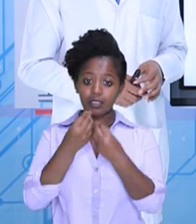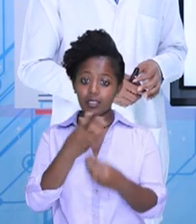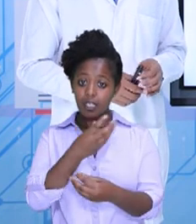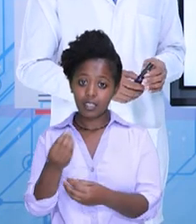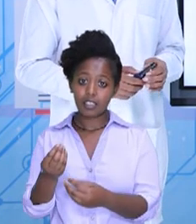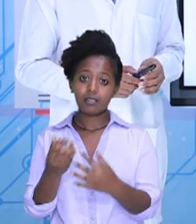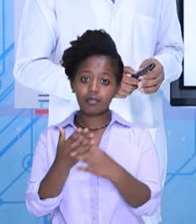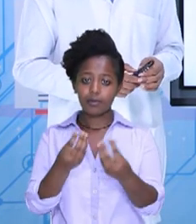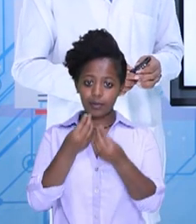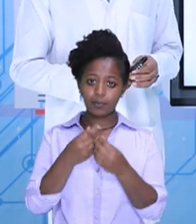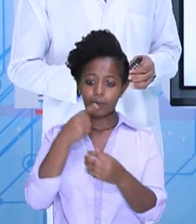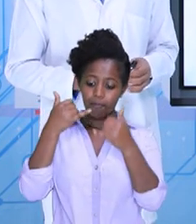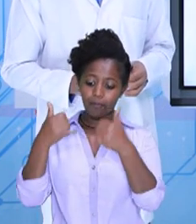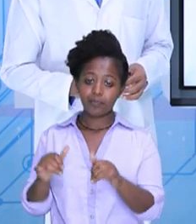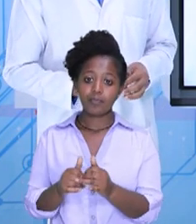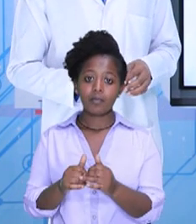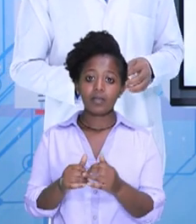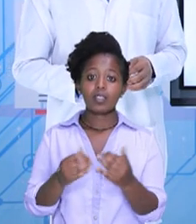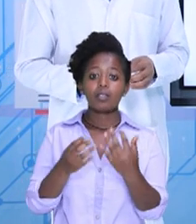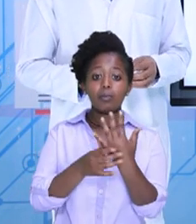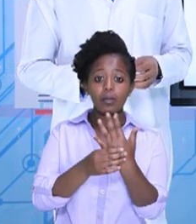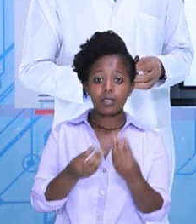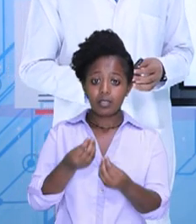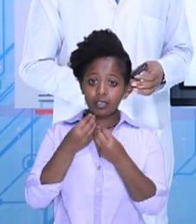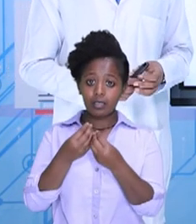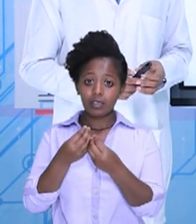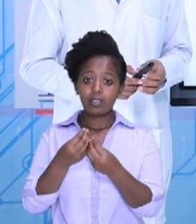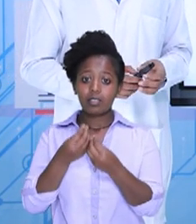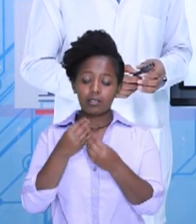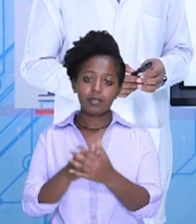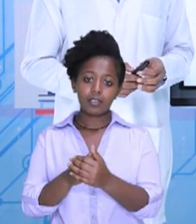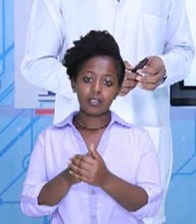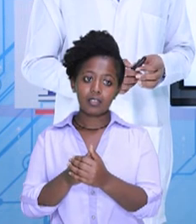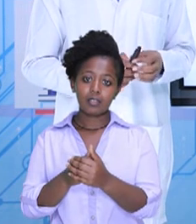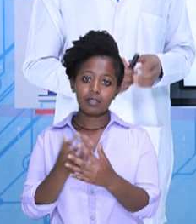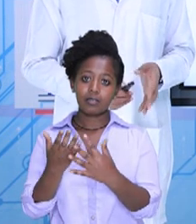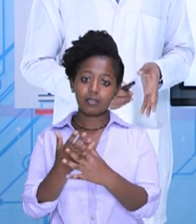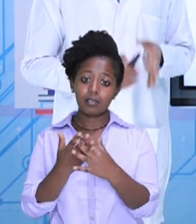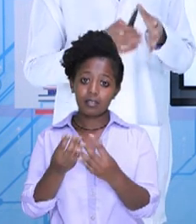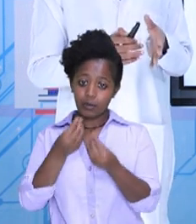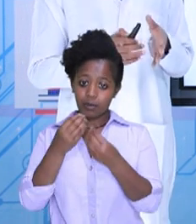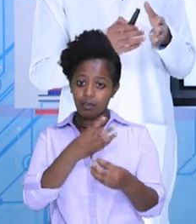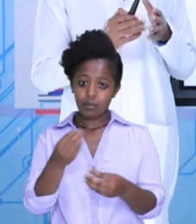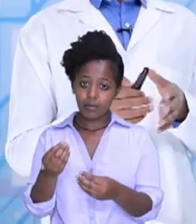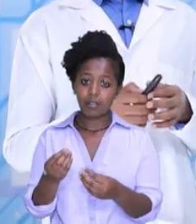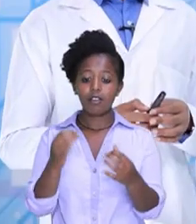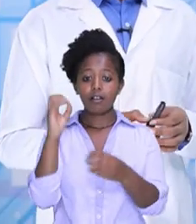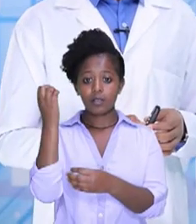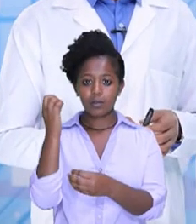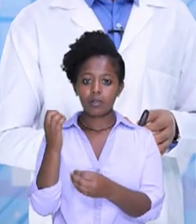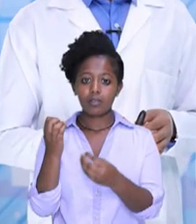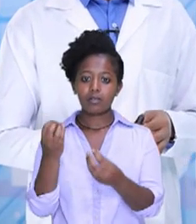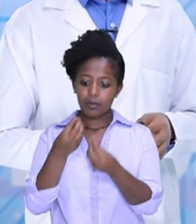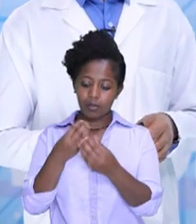carnivorous. The carnivorous are flesh eaters. You can take some